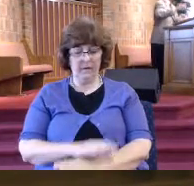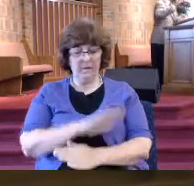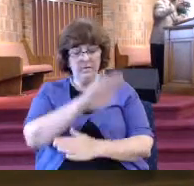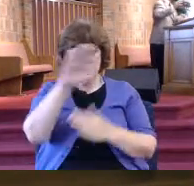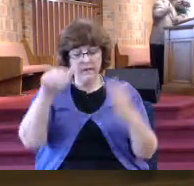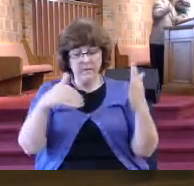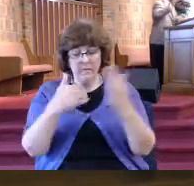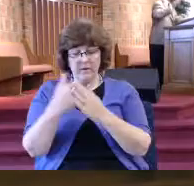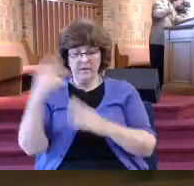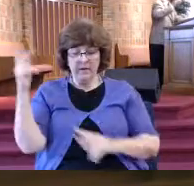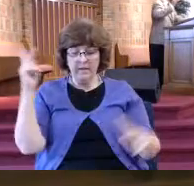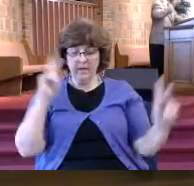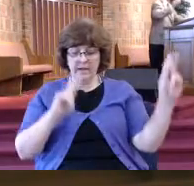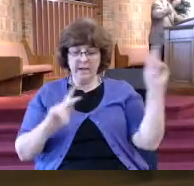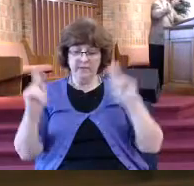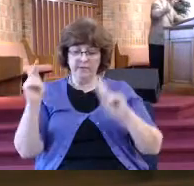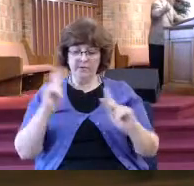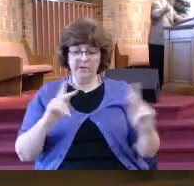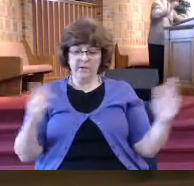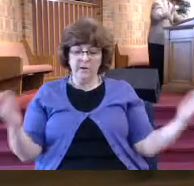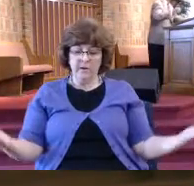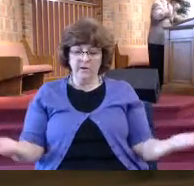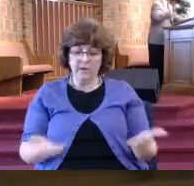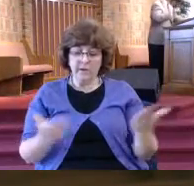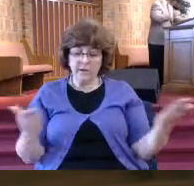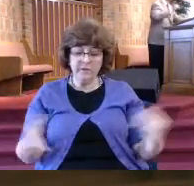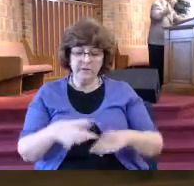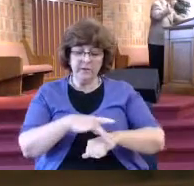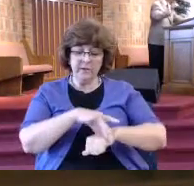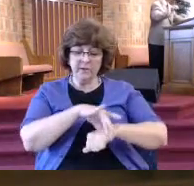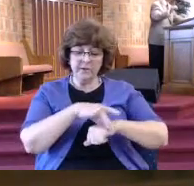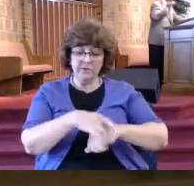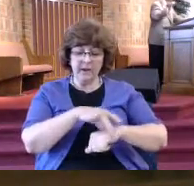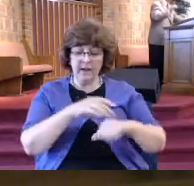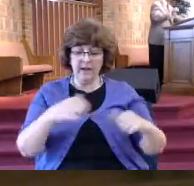Old people that on earth do